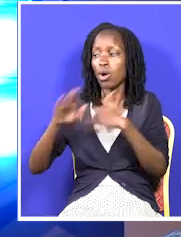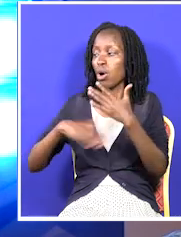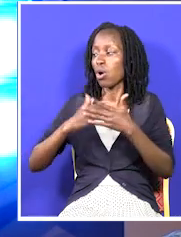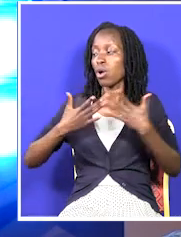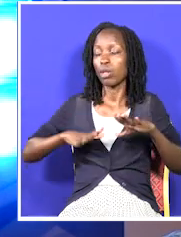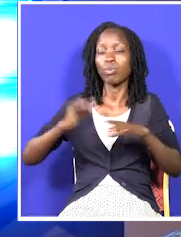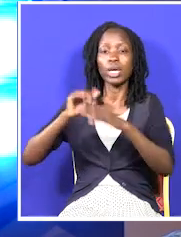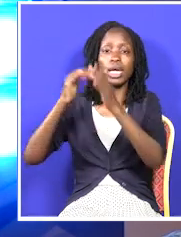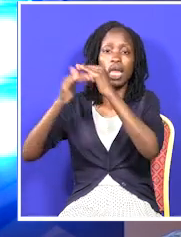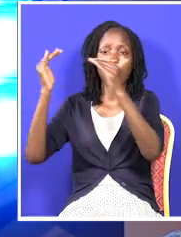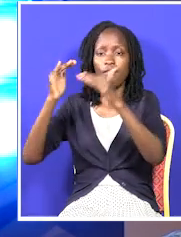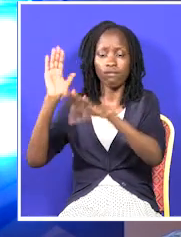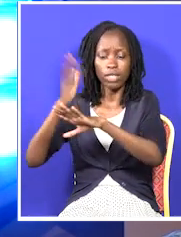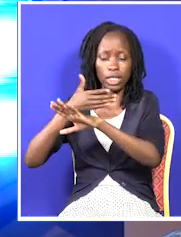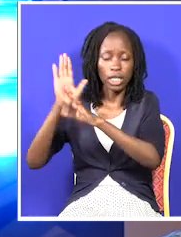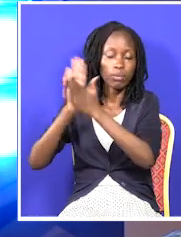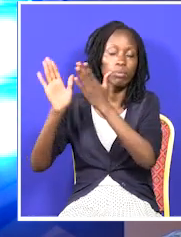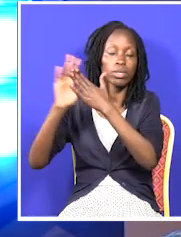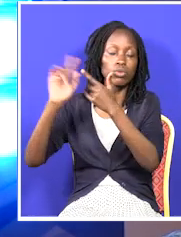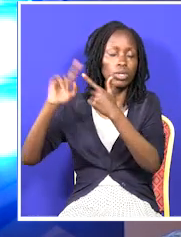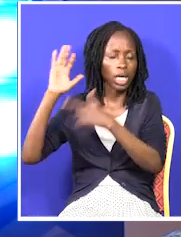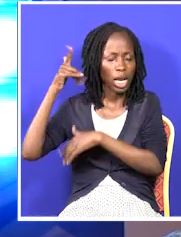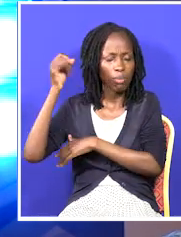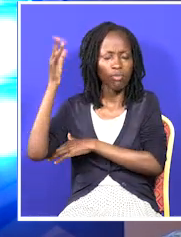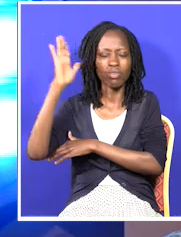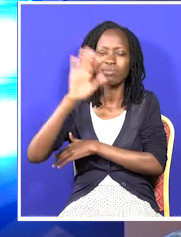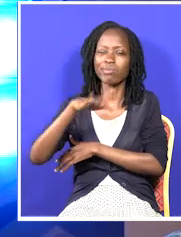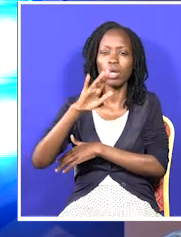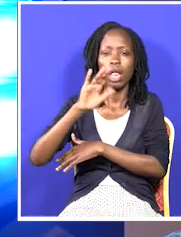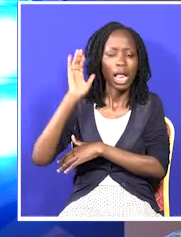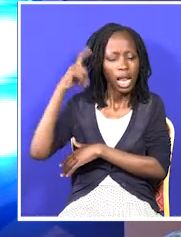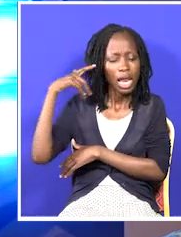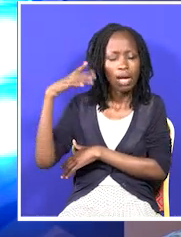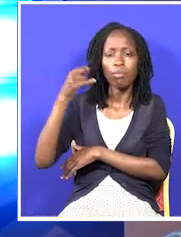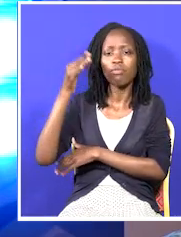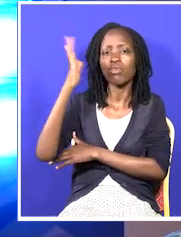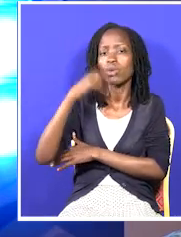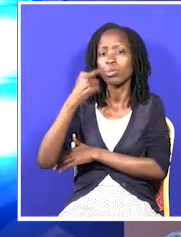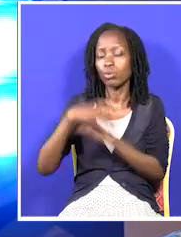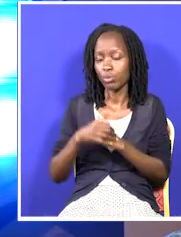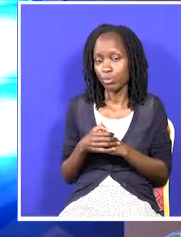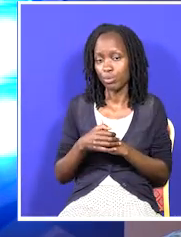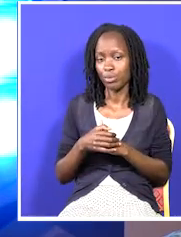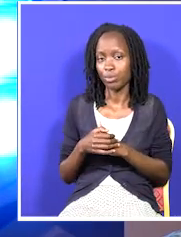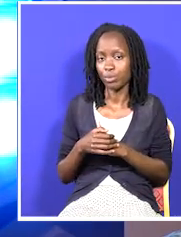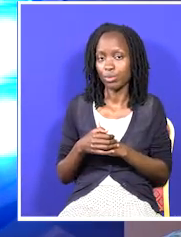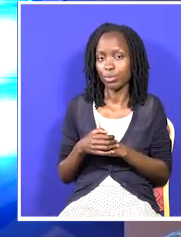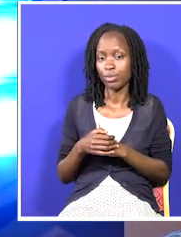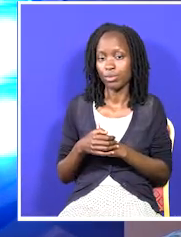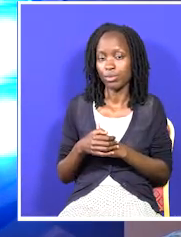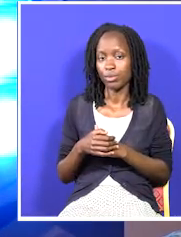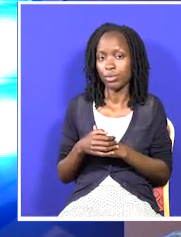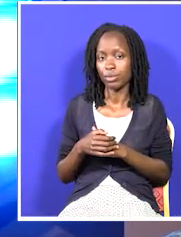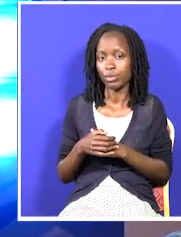Everyone that will be in heaven will be singing praises to the Lamb of God. The question is, who is the Lamb of God? Oh, yeah, you